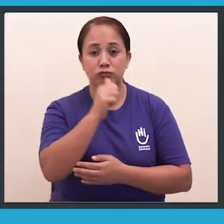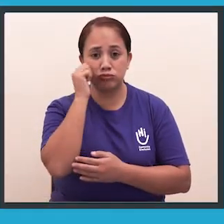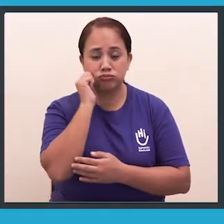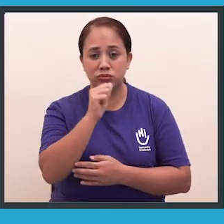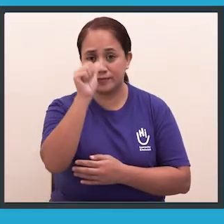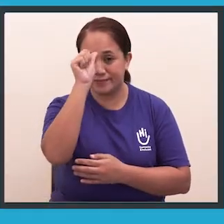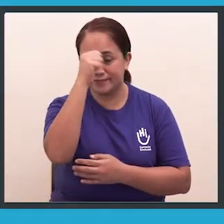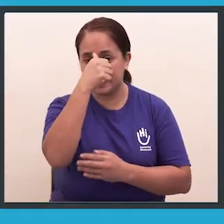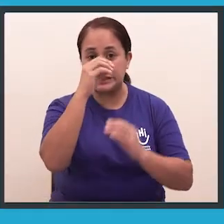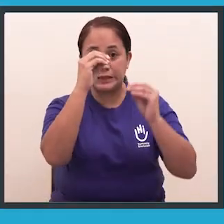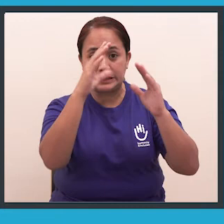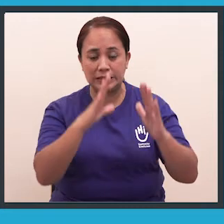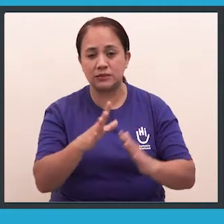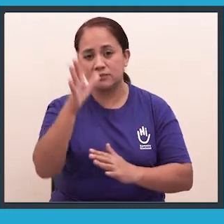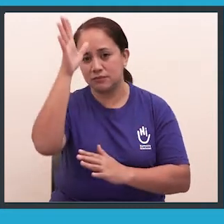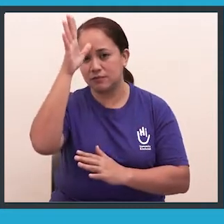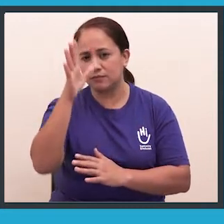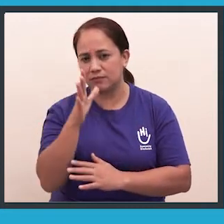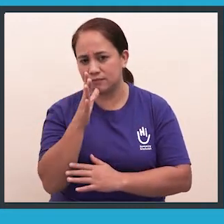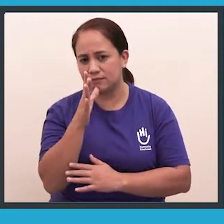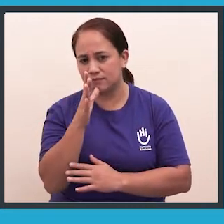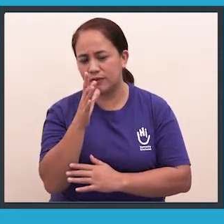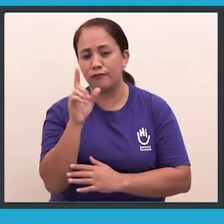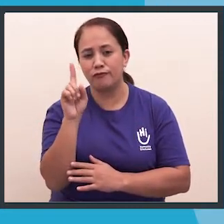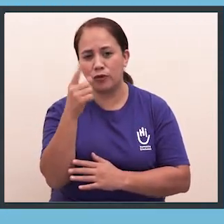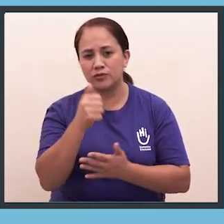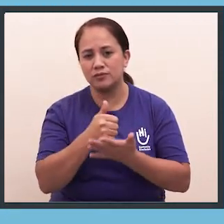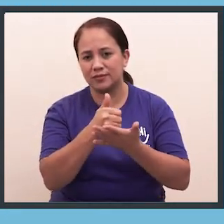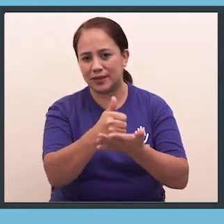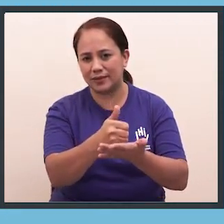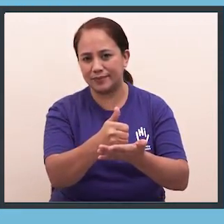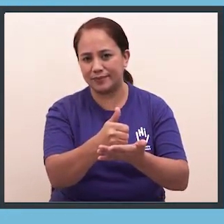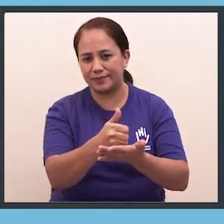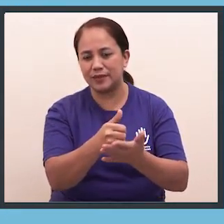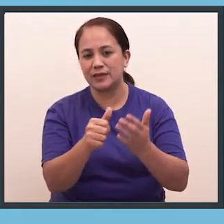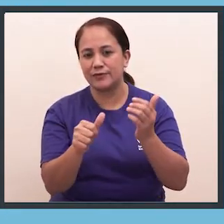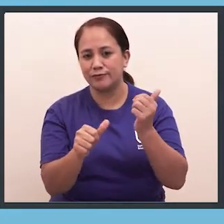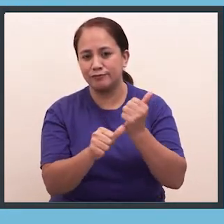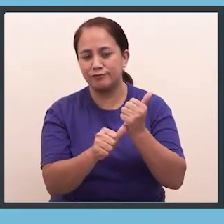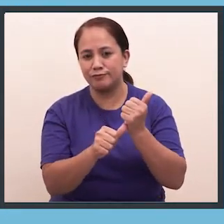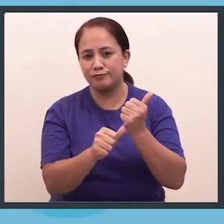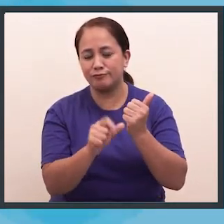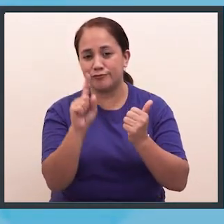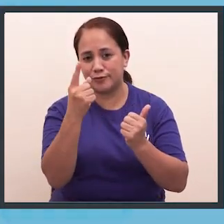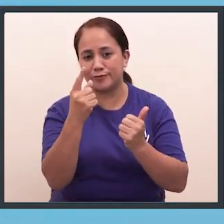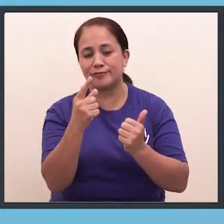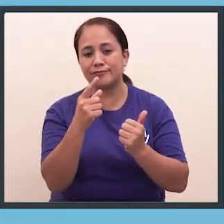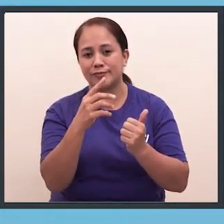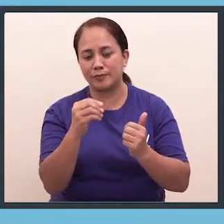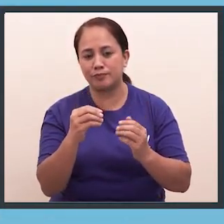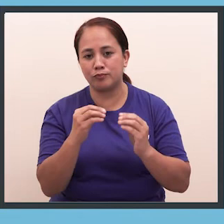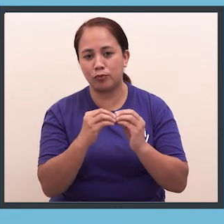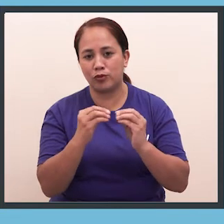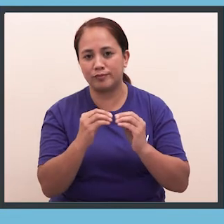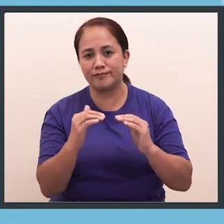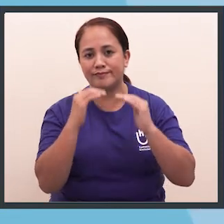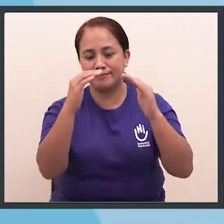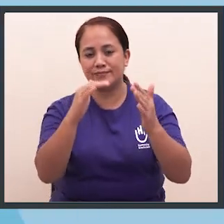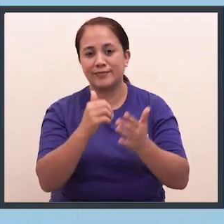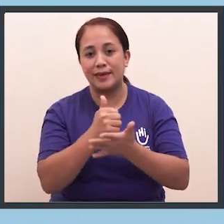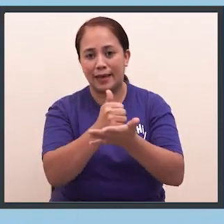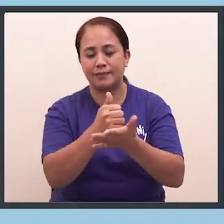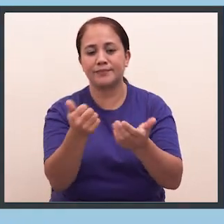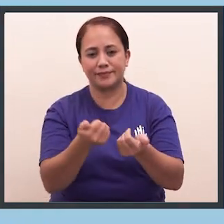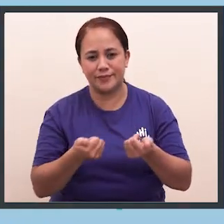Always remember that teachers and parents must be the first responders for first aid until a more advanced